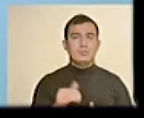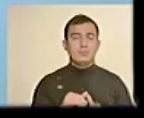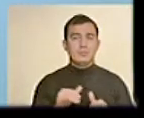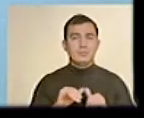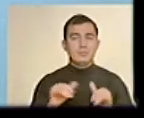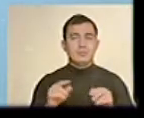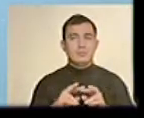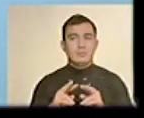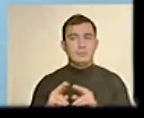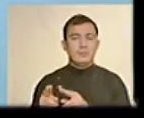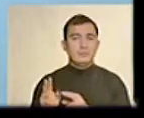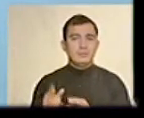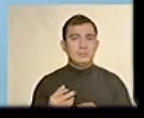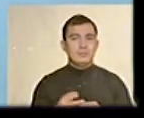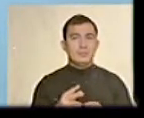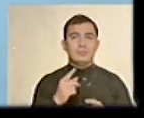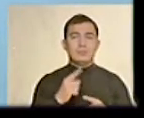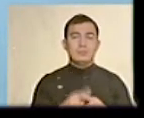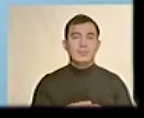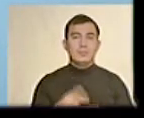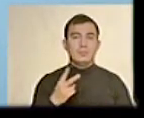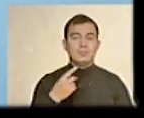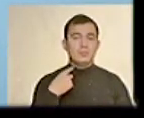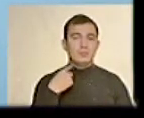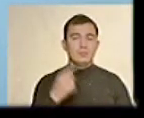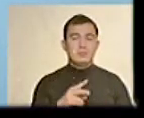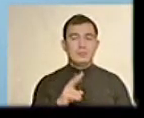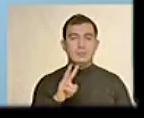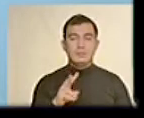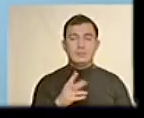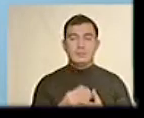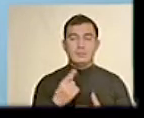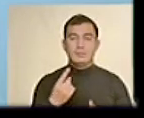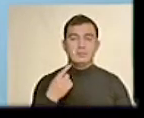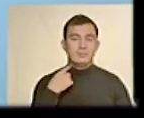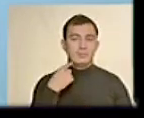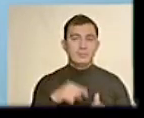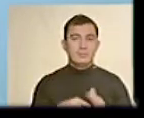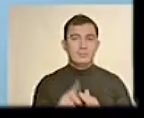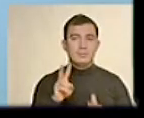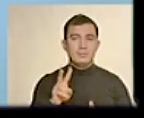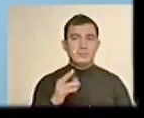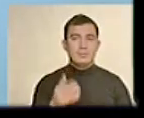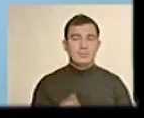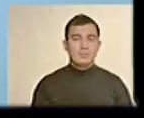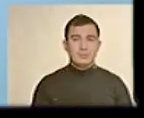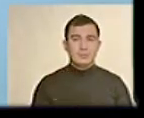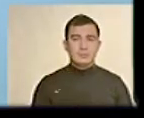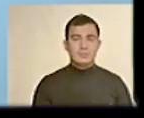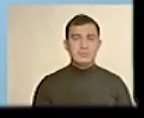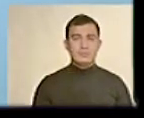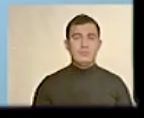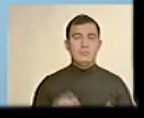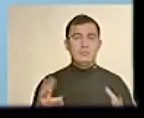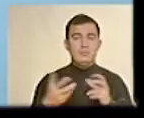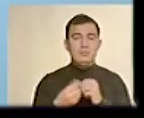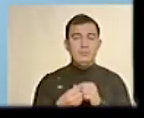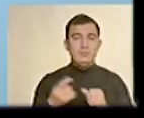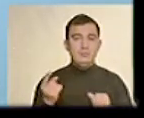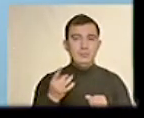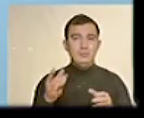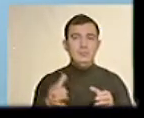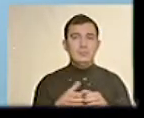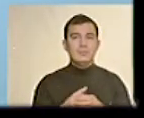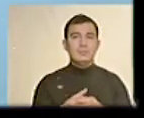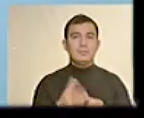bunday ko'rinishdi. Va plus ikkinchi sonimizning kvadrati 1 ning kvadrati. Mana yozib oldik. Endi ixchamlab qo'yamiz. Demak, 3